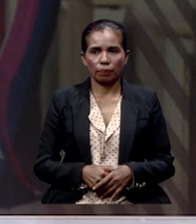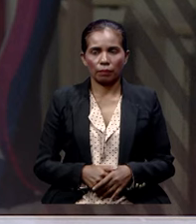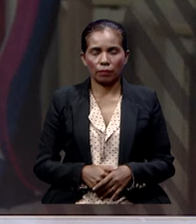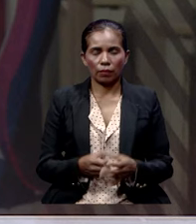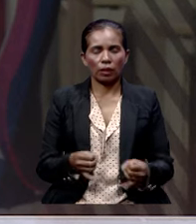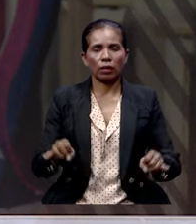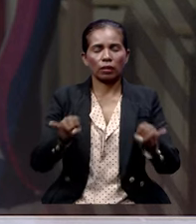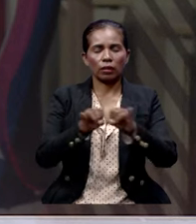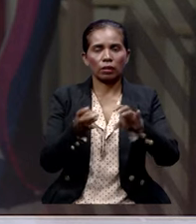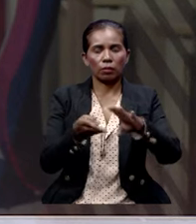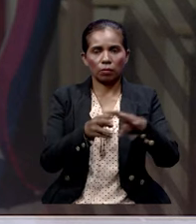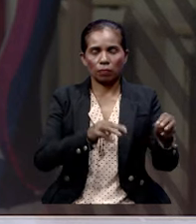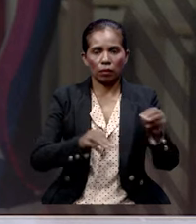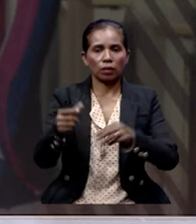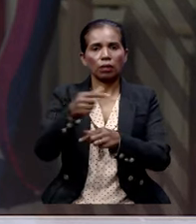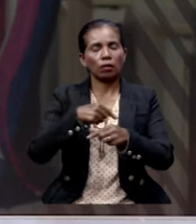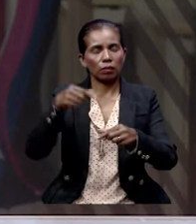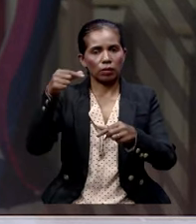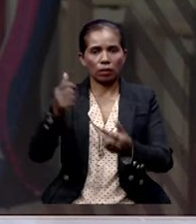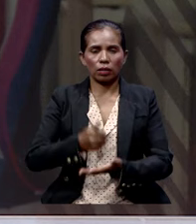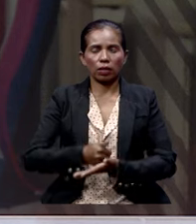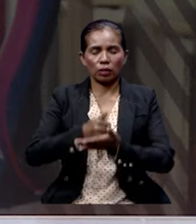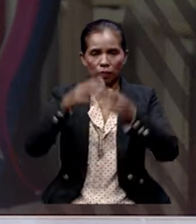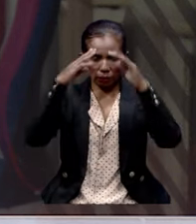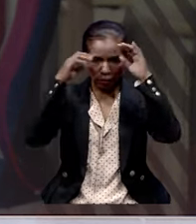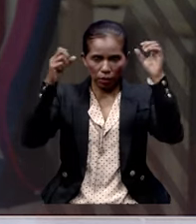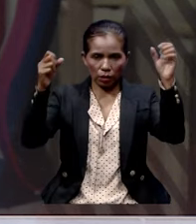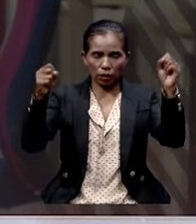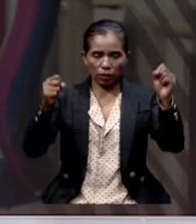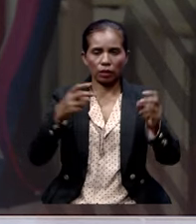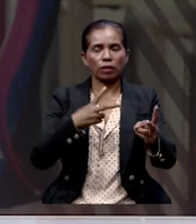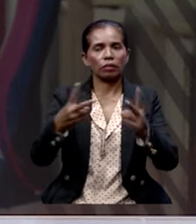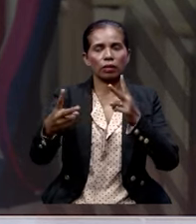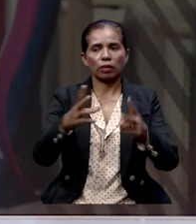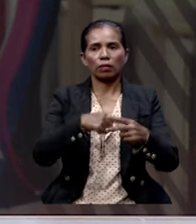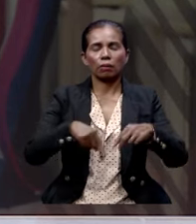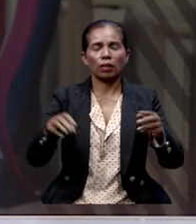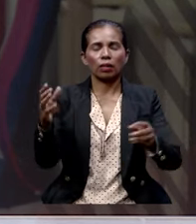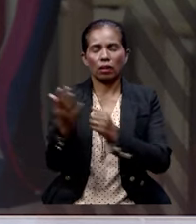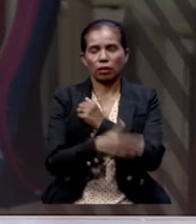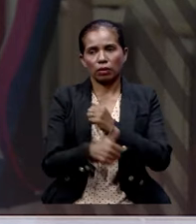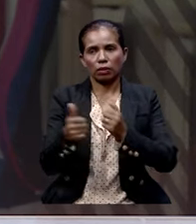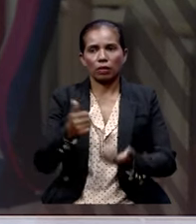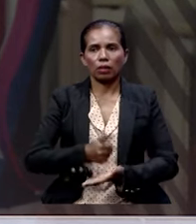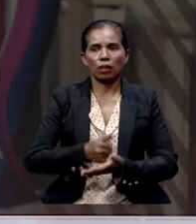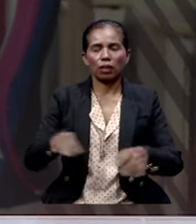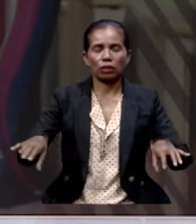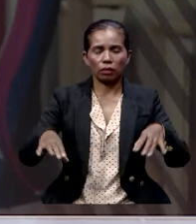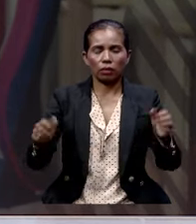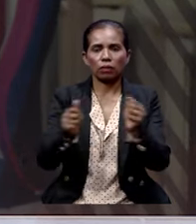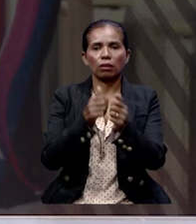Instituto da Mudança Global Tony Blair se facilita Prezidenti Repúblika ni viajen, ba estranjeiru hodi serbisu ho efetivu.